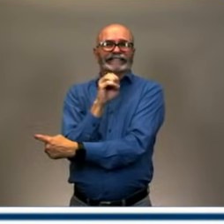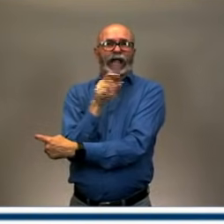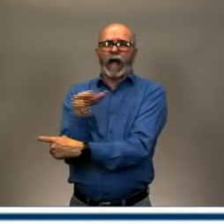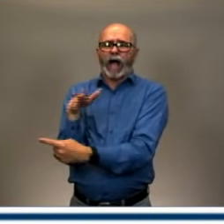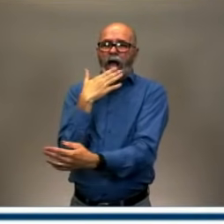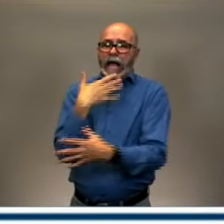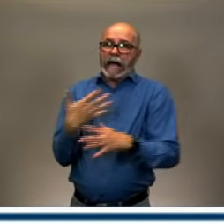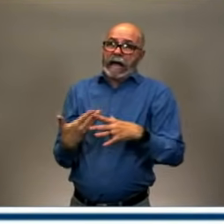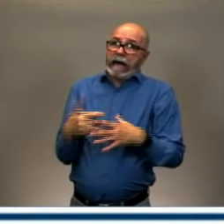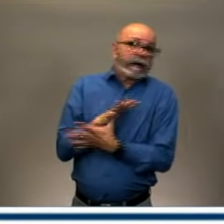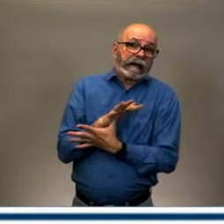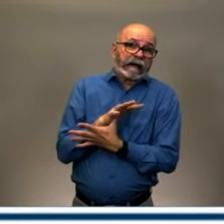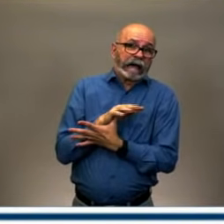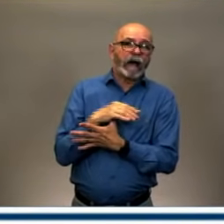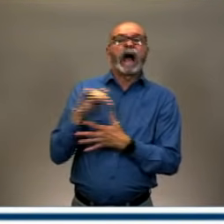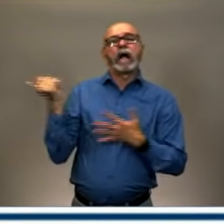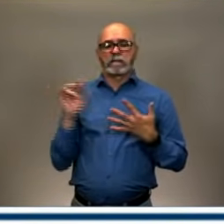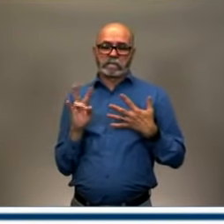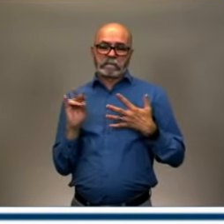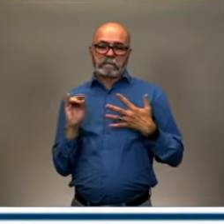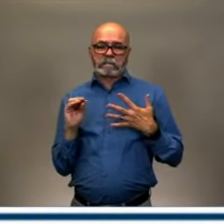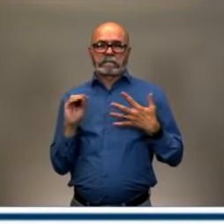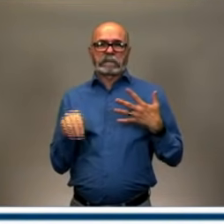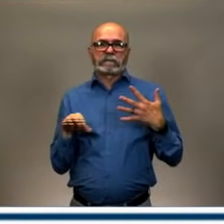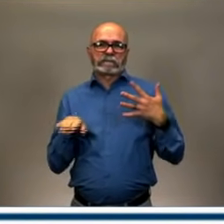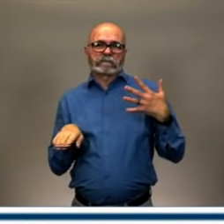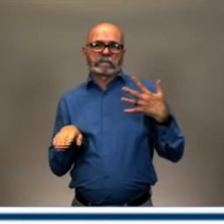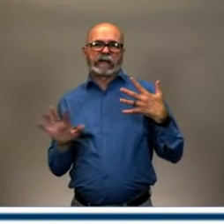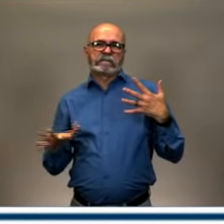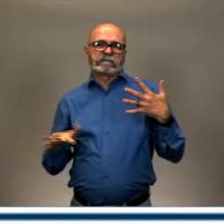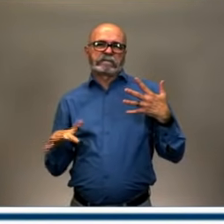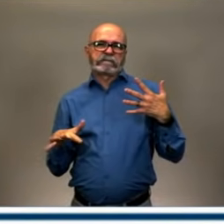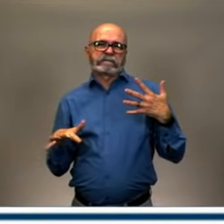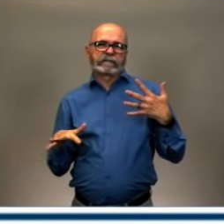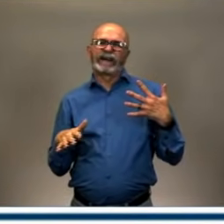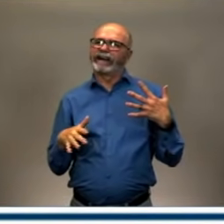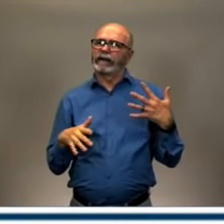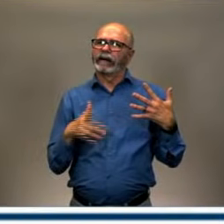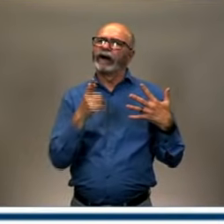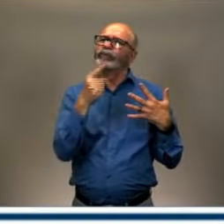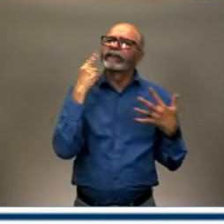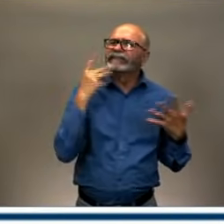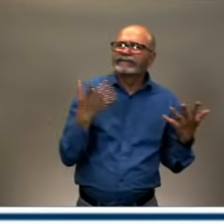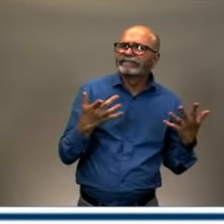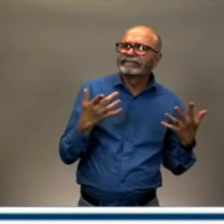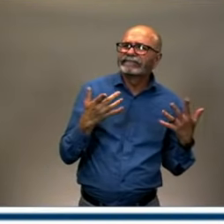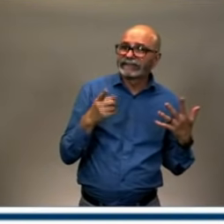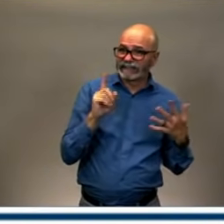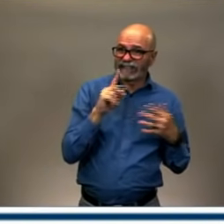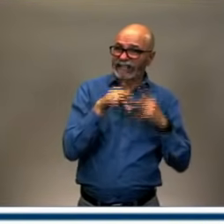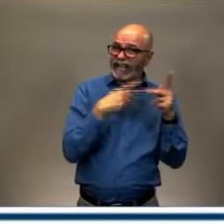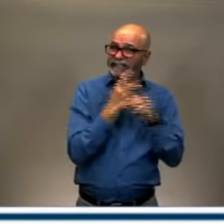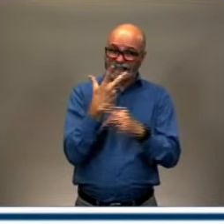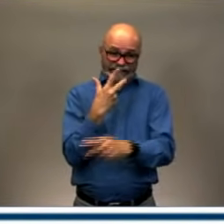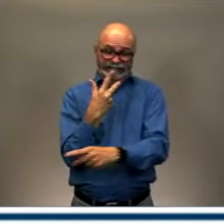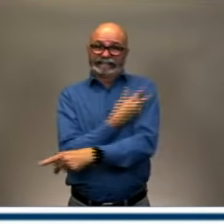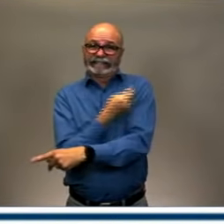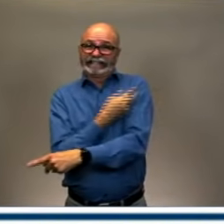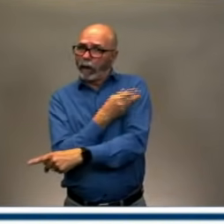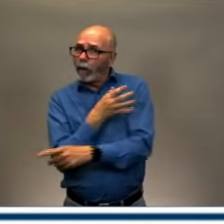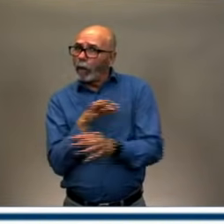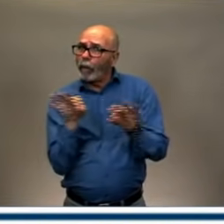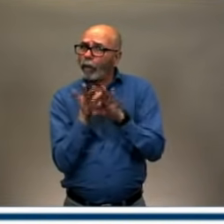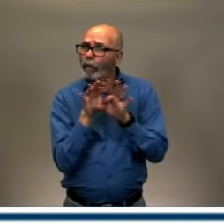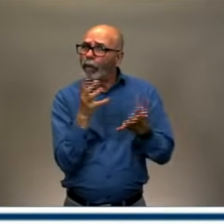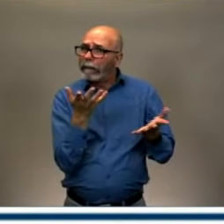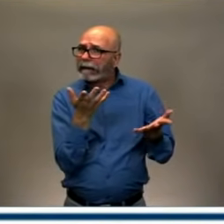I'm wondering what your thinking is in terms of how those vaccines might be put into the mix. Will they just